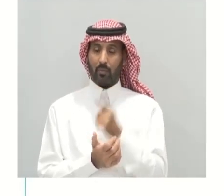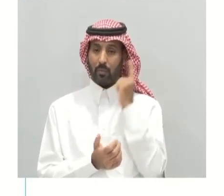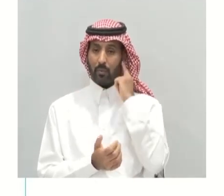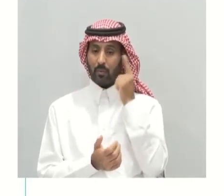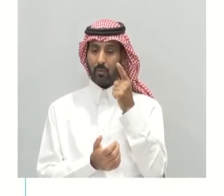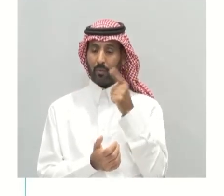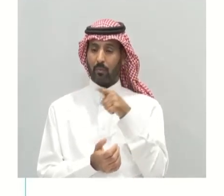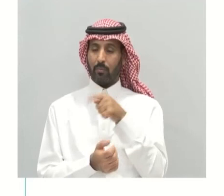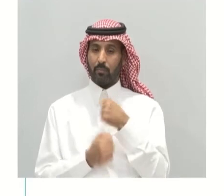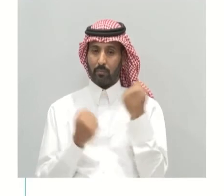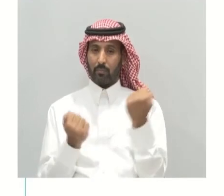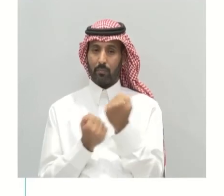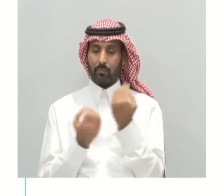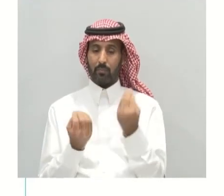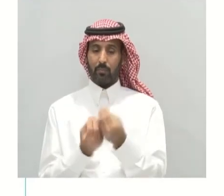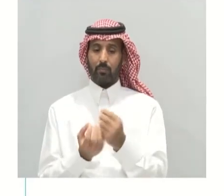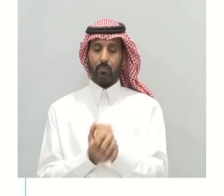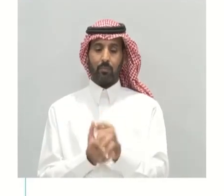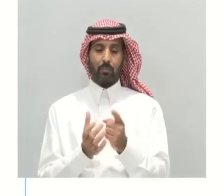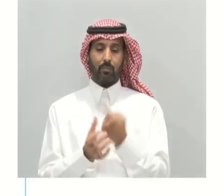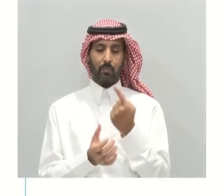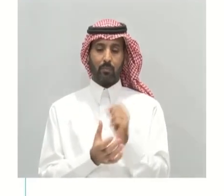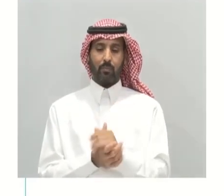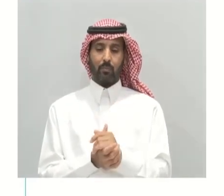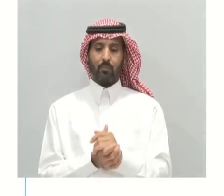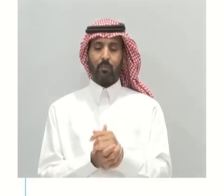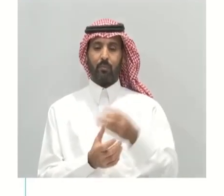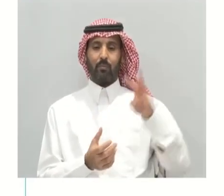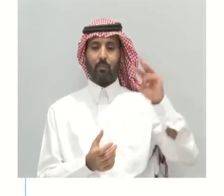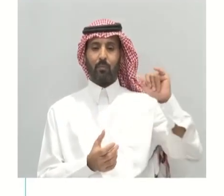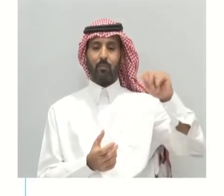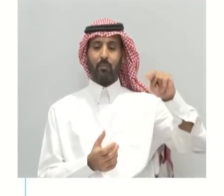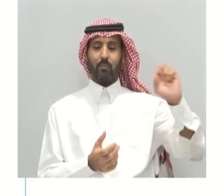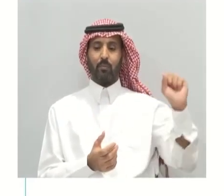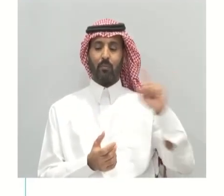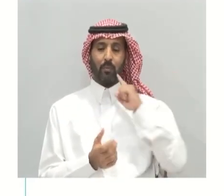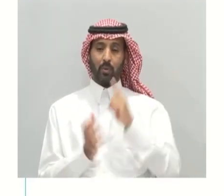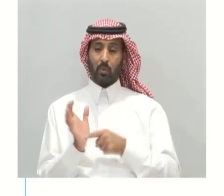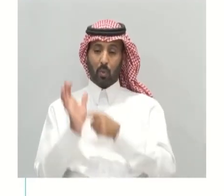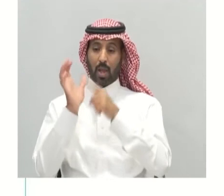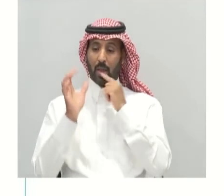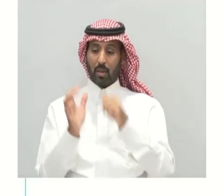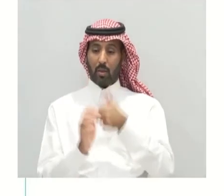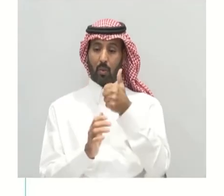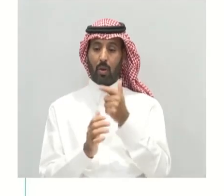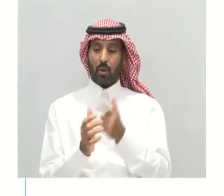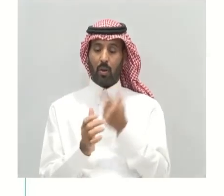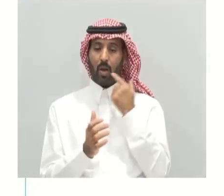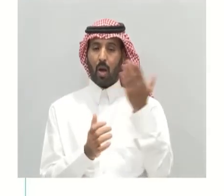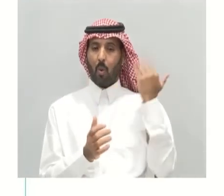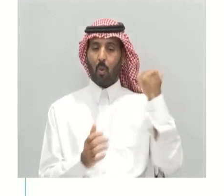listen and practice with me. So the first one is when. In the past, it will be